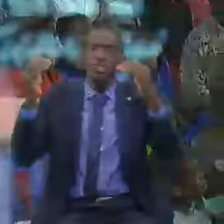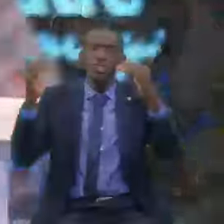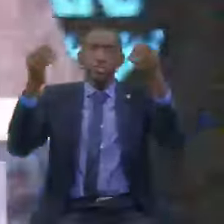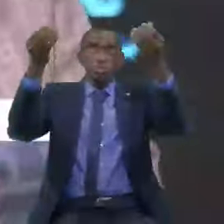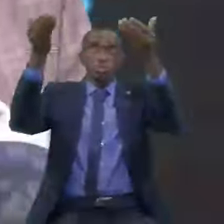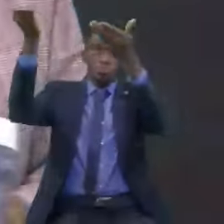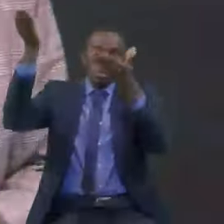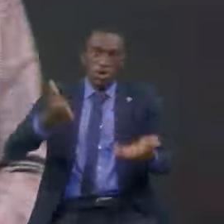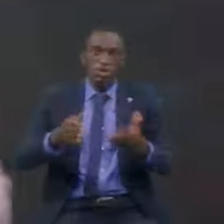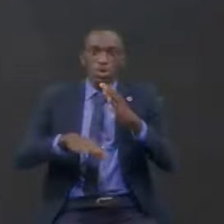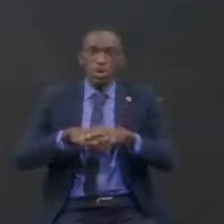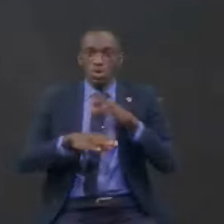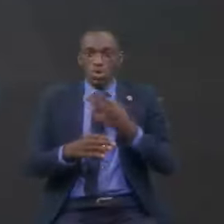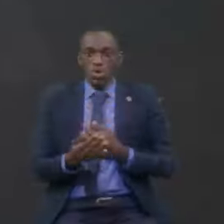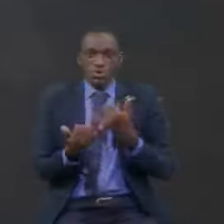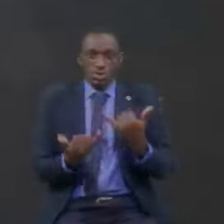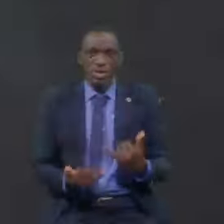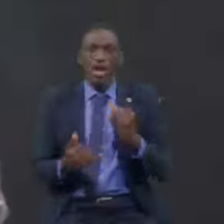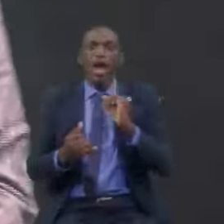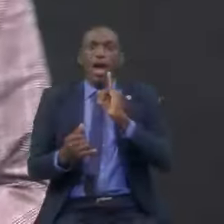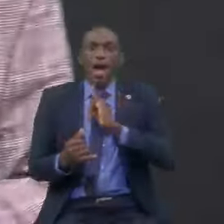I will have my portion.